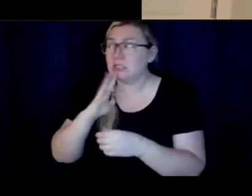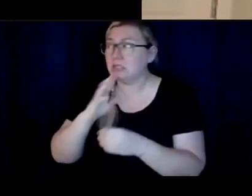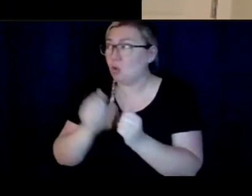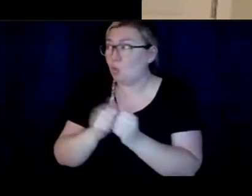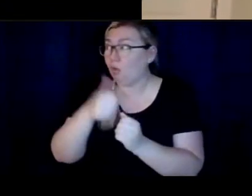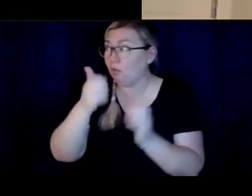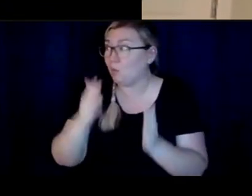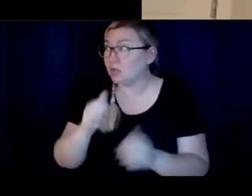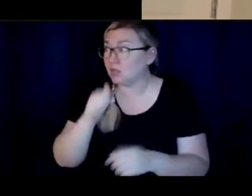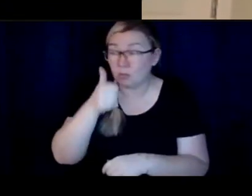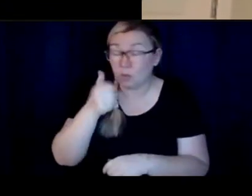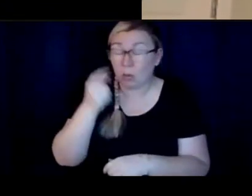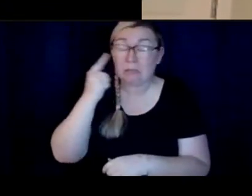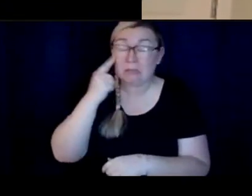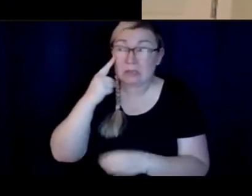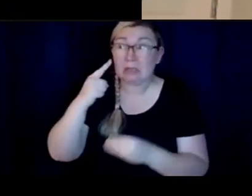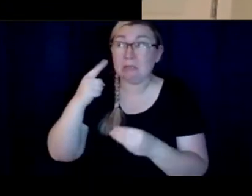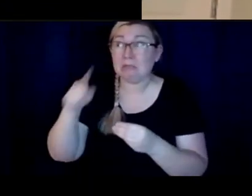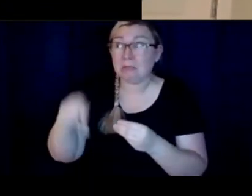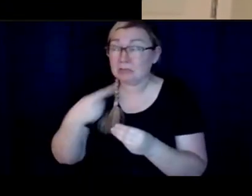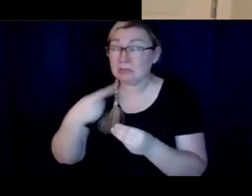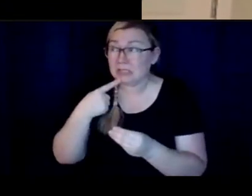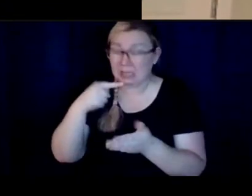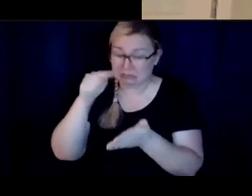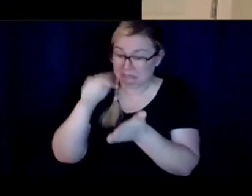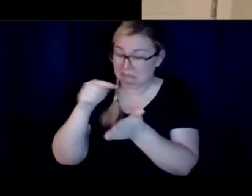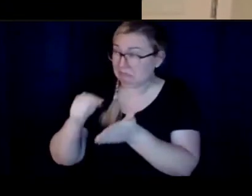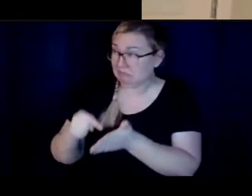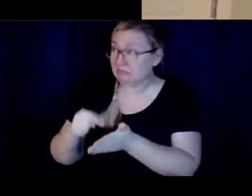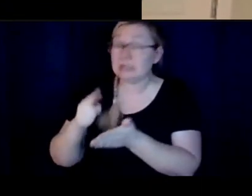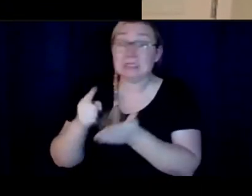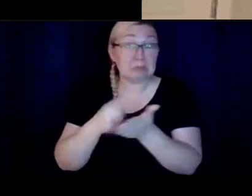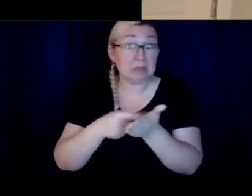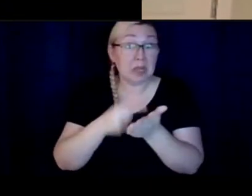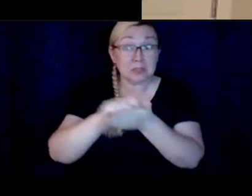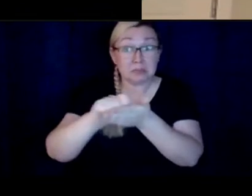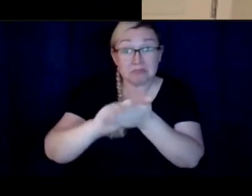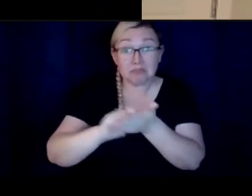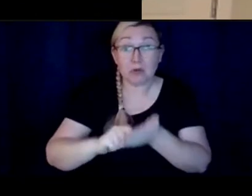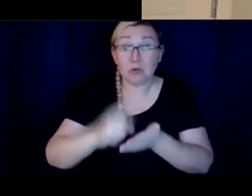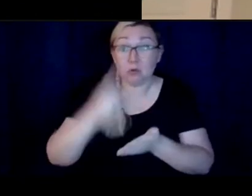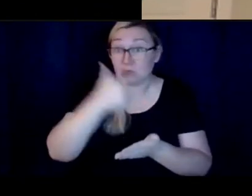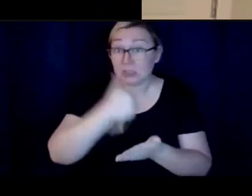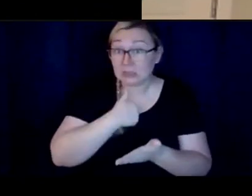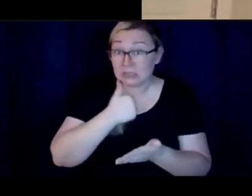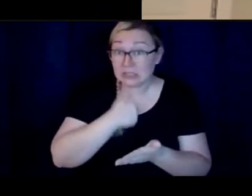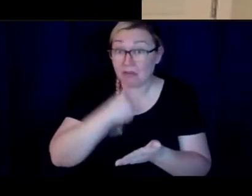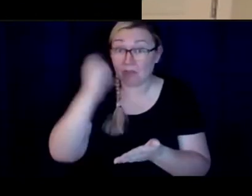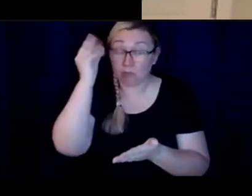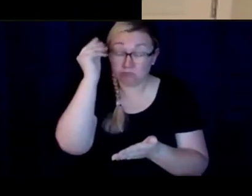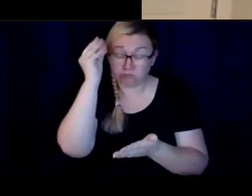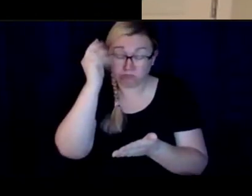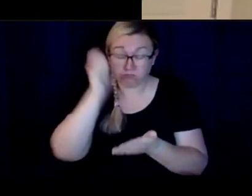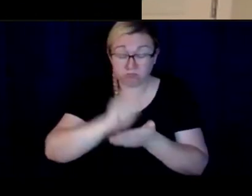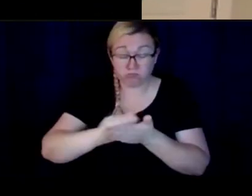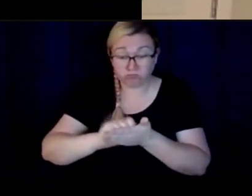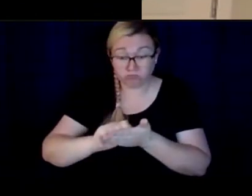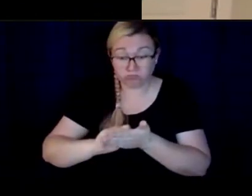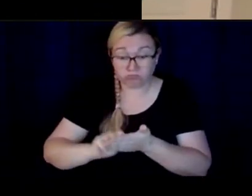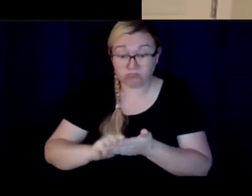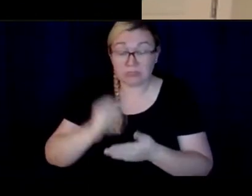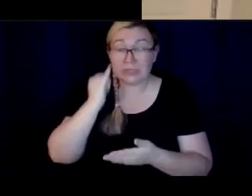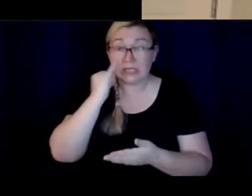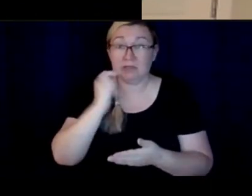here's what I'm thinking about saying. Sometimes I write notes. You know, if I'm really like, if I'm